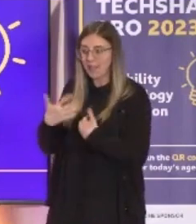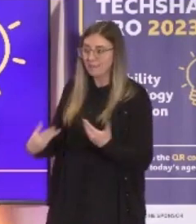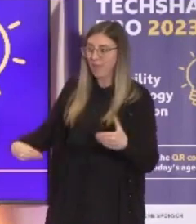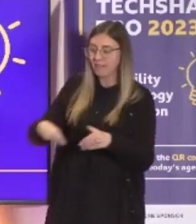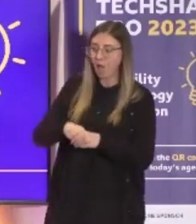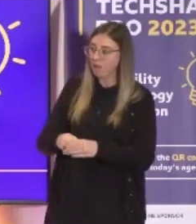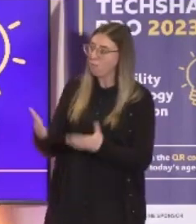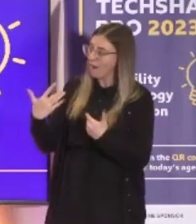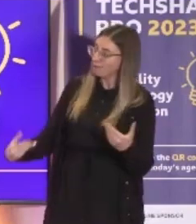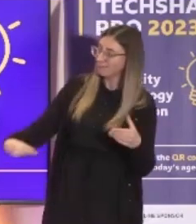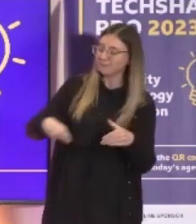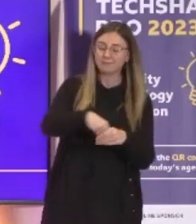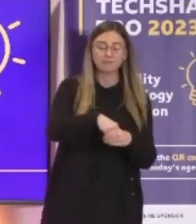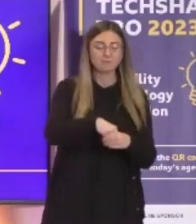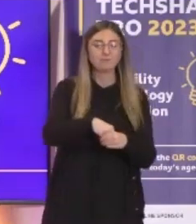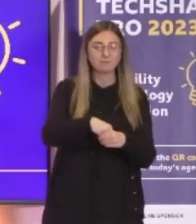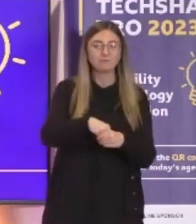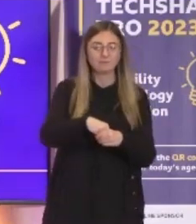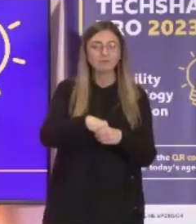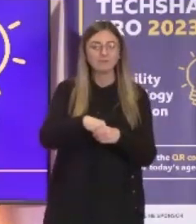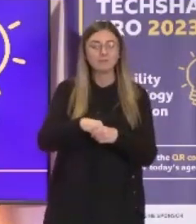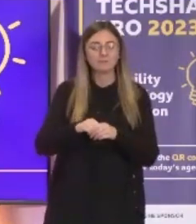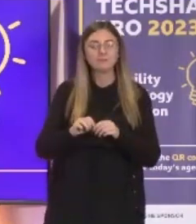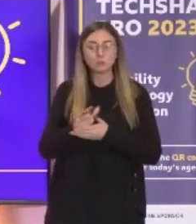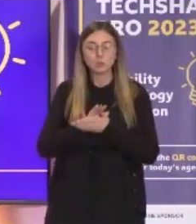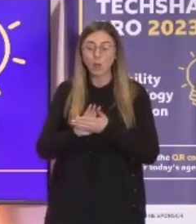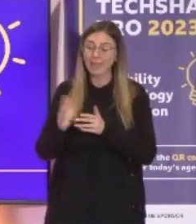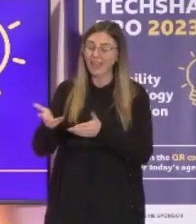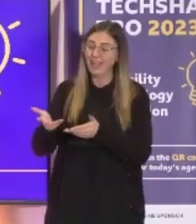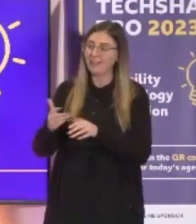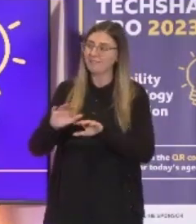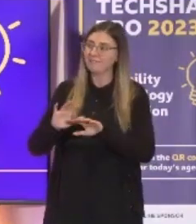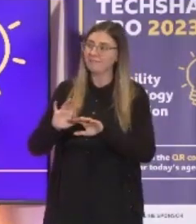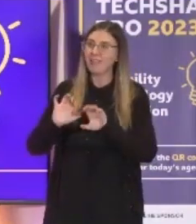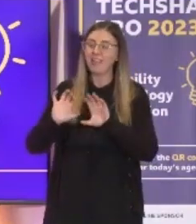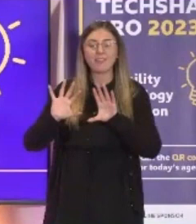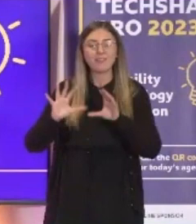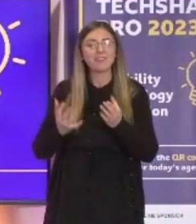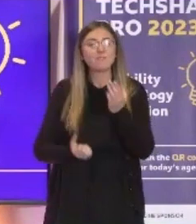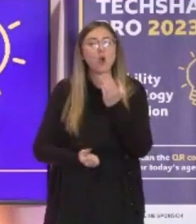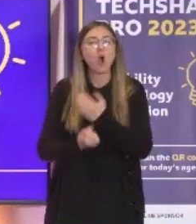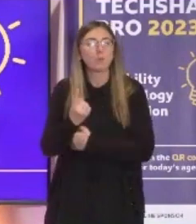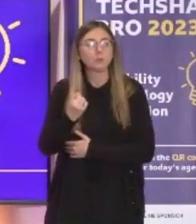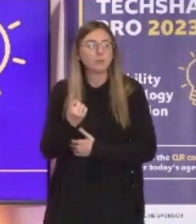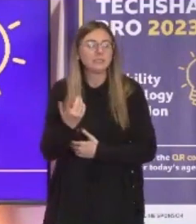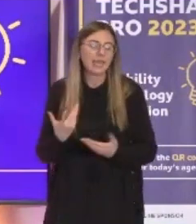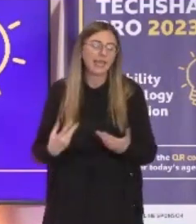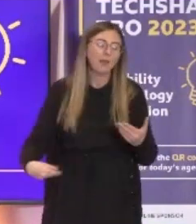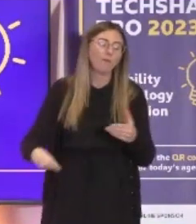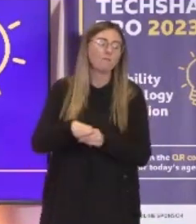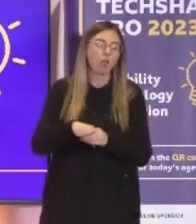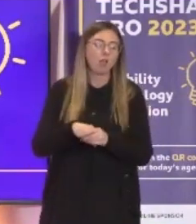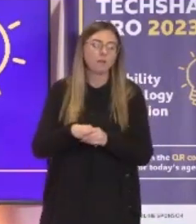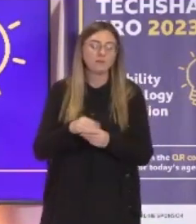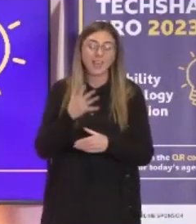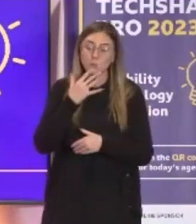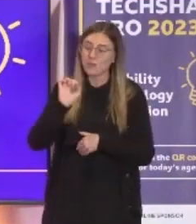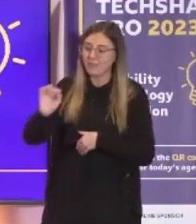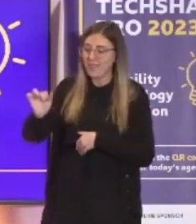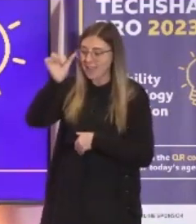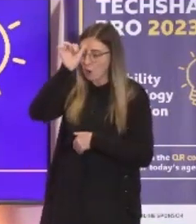So it just provides an opportunity for people to contribute to something better than themselves using the skills of what they